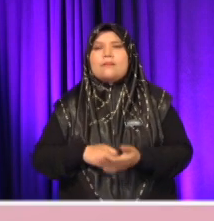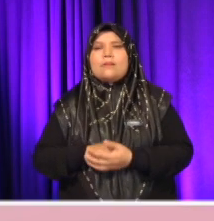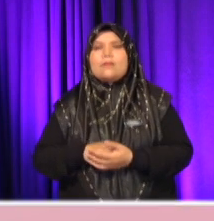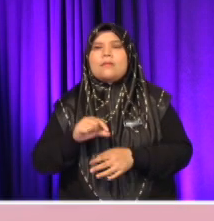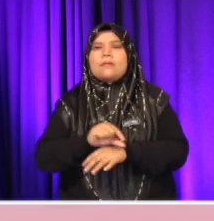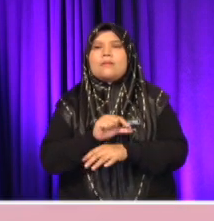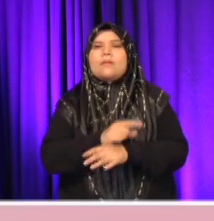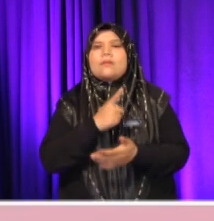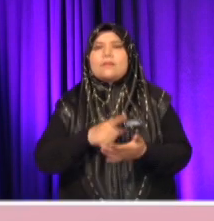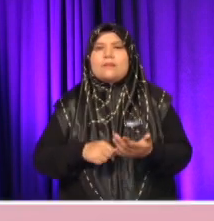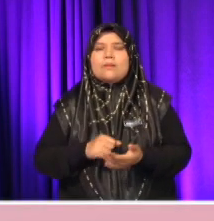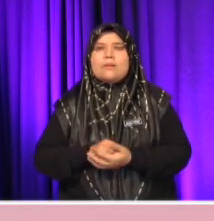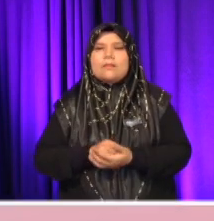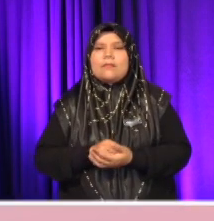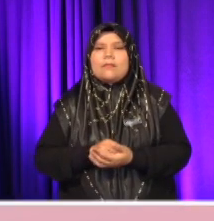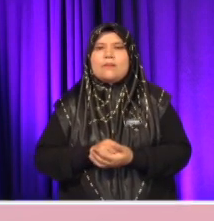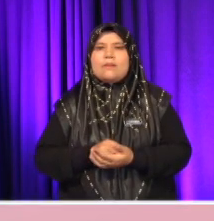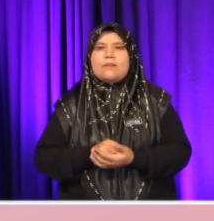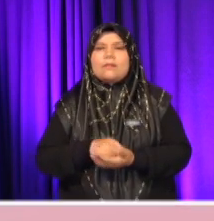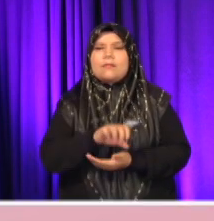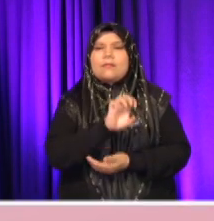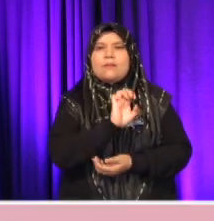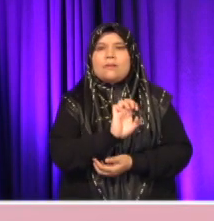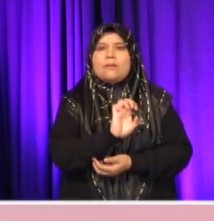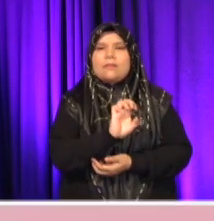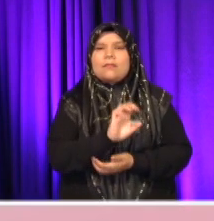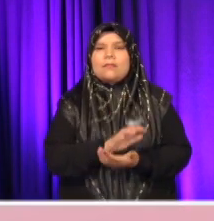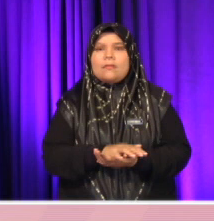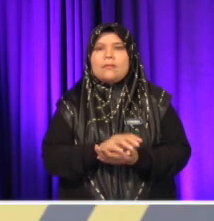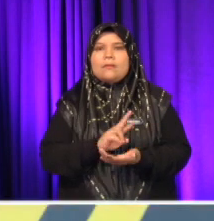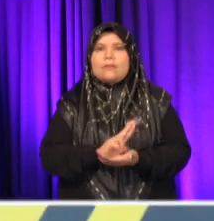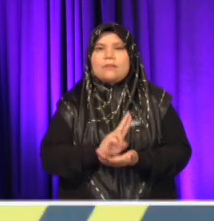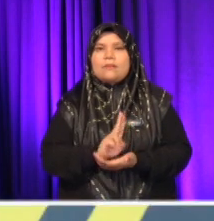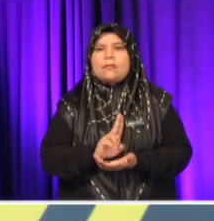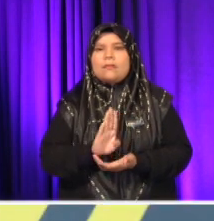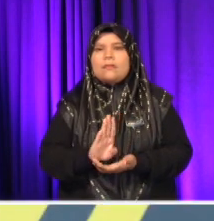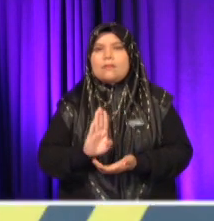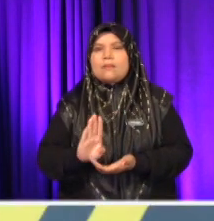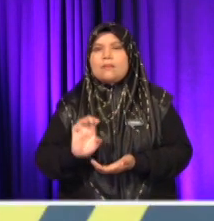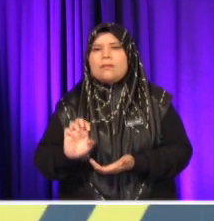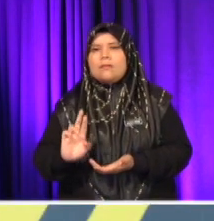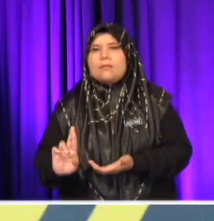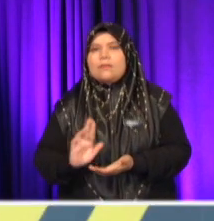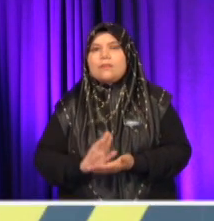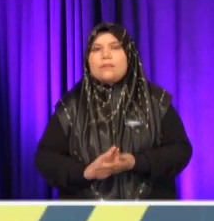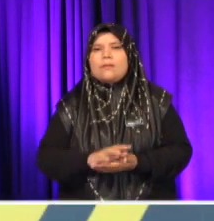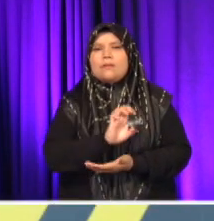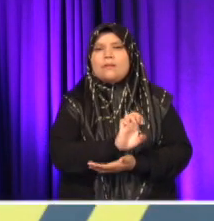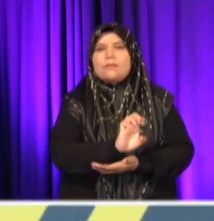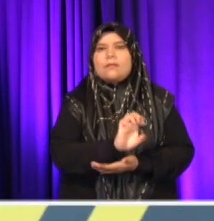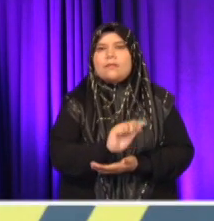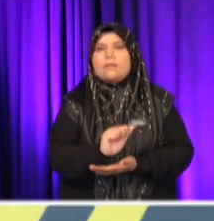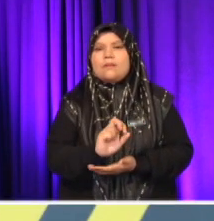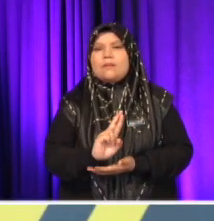you use this. Okay, this is... I know we always say, we call it rubber. Aha, but okay. the other But word it's for not. it is Okay.